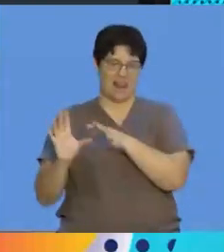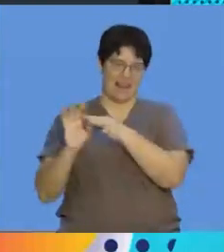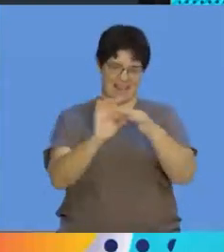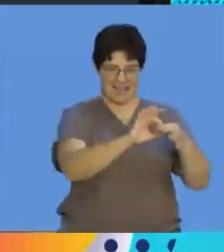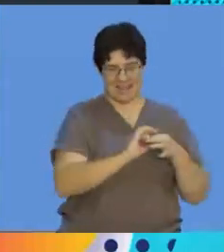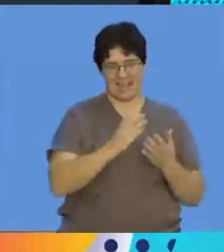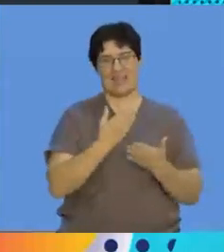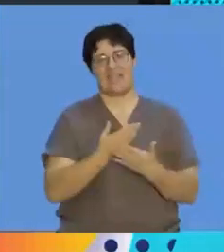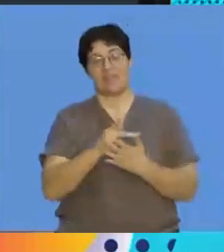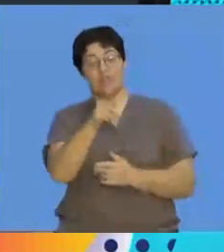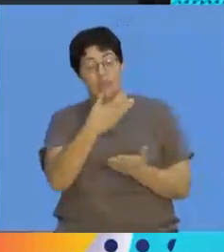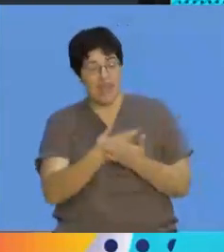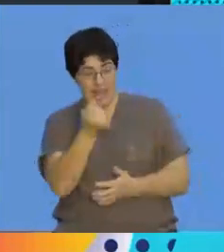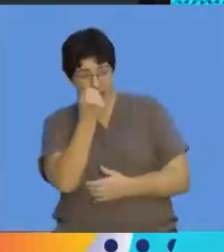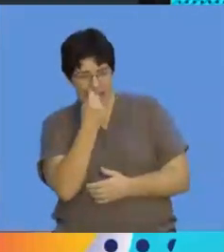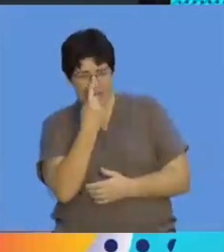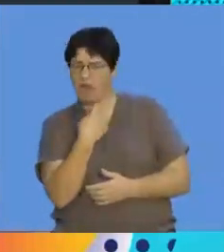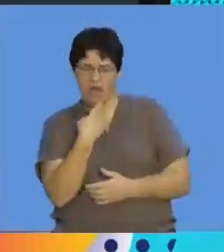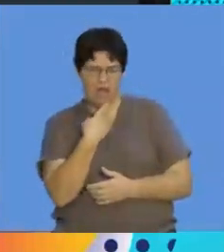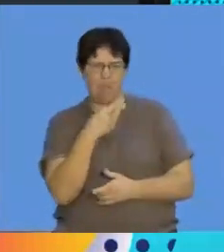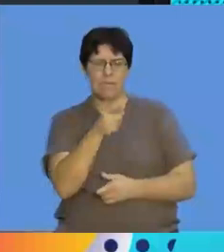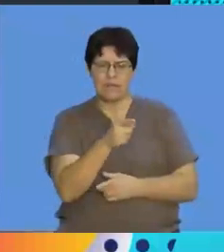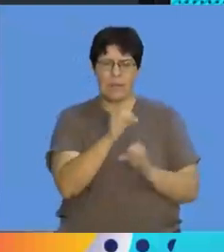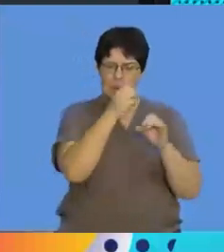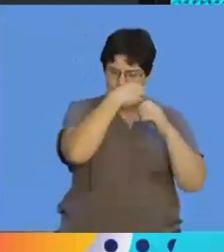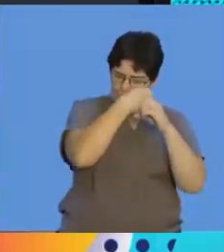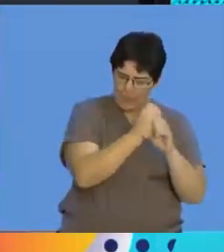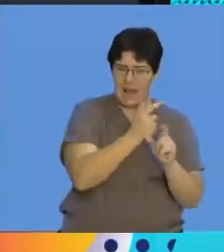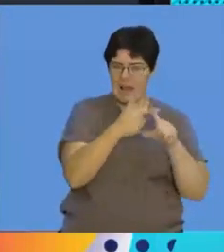to understand exactly what happens at a microscopic level.